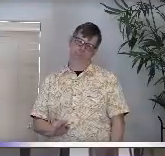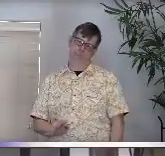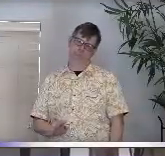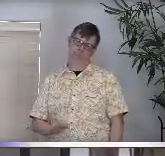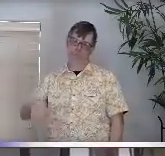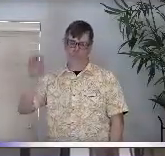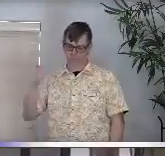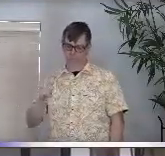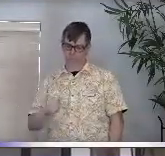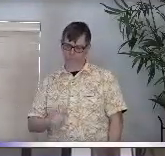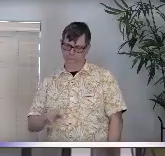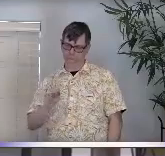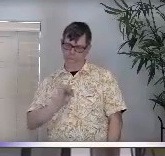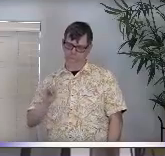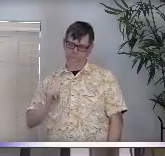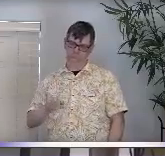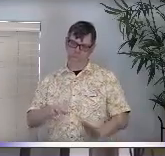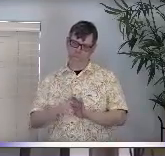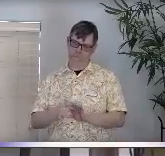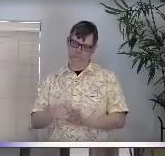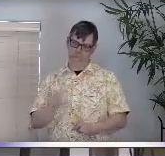hey, I'm doing my best.